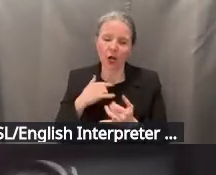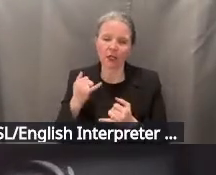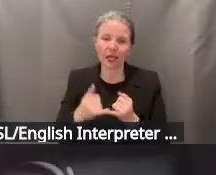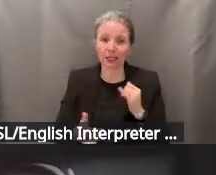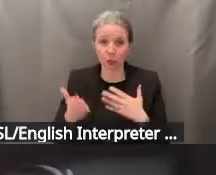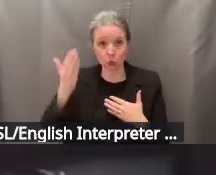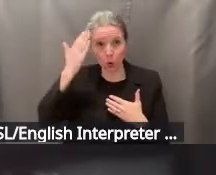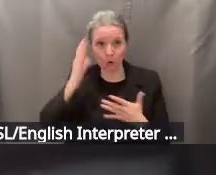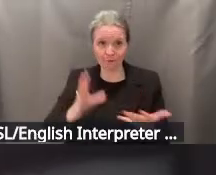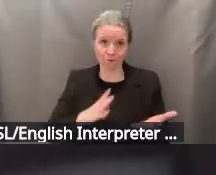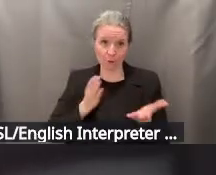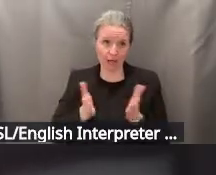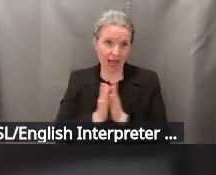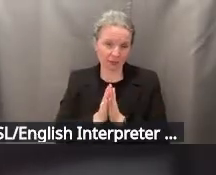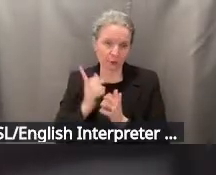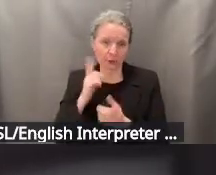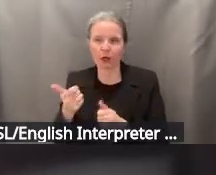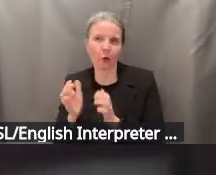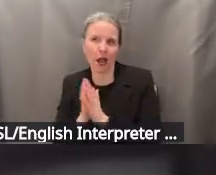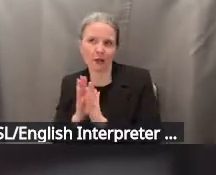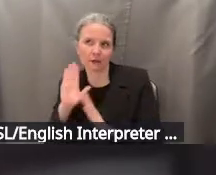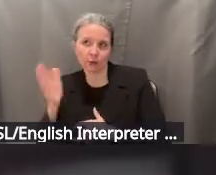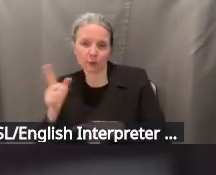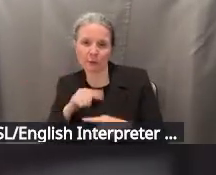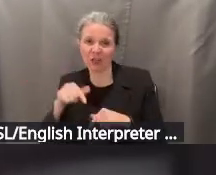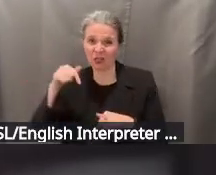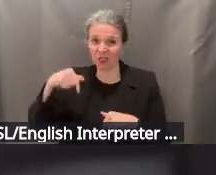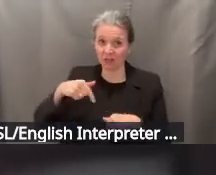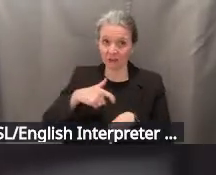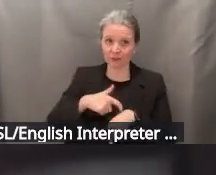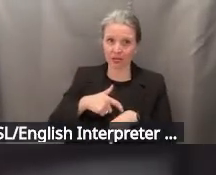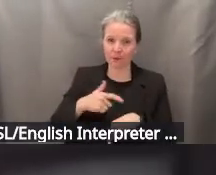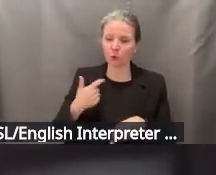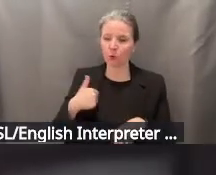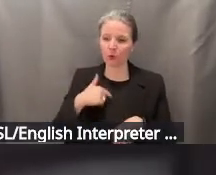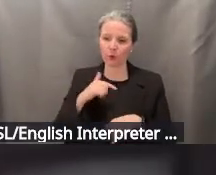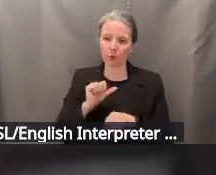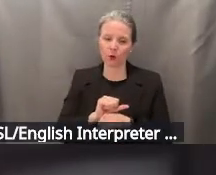ask. You may get other asks, but this is where we're going